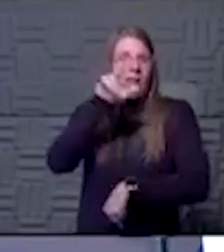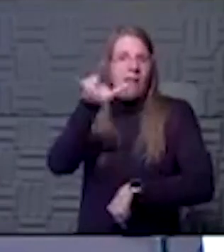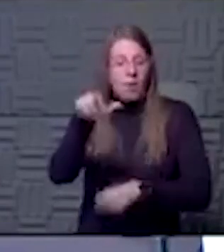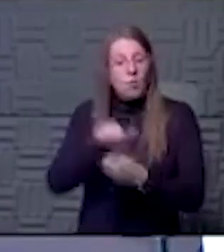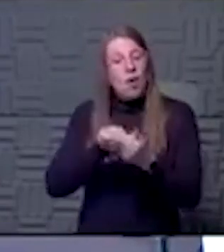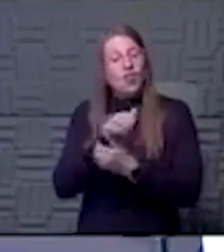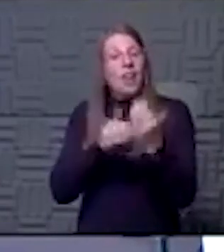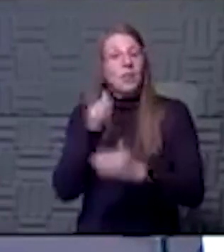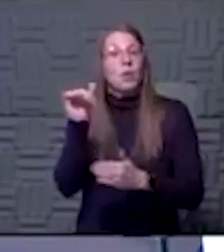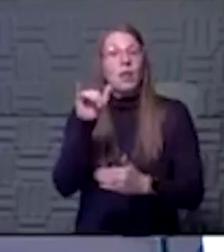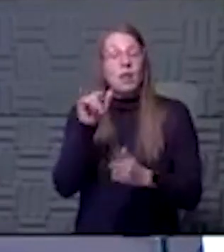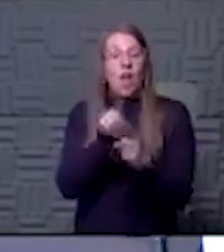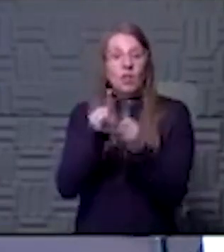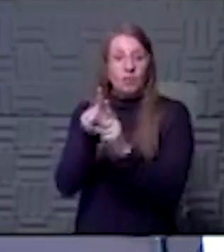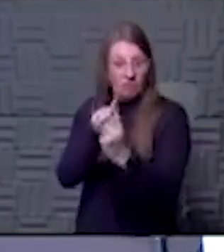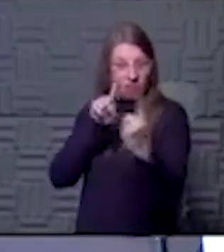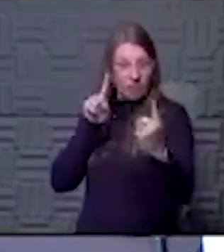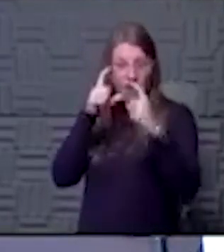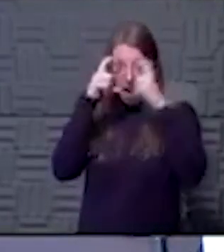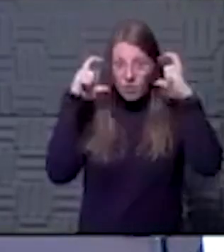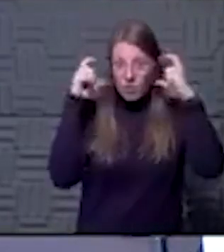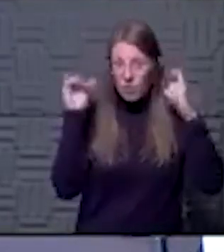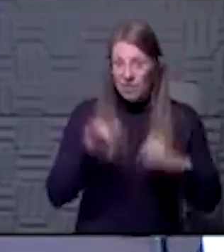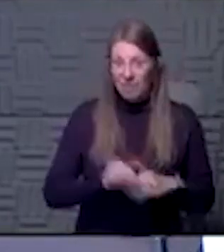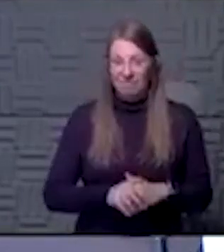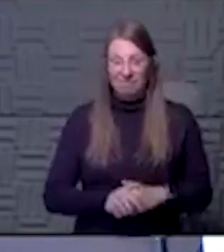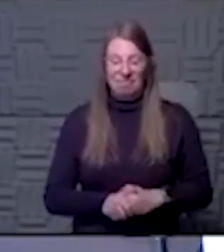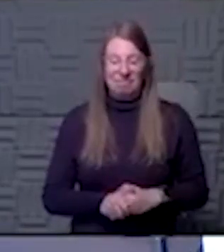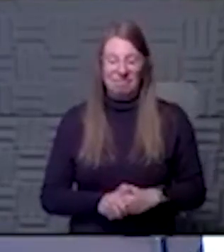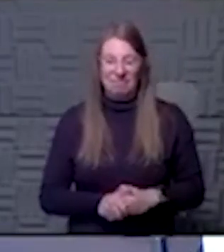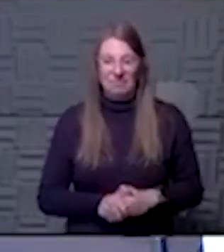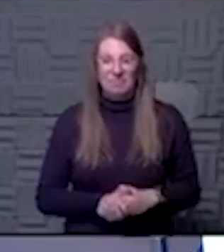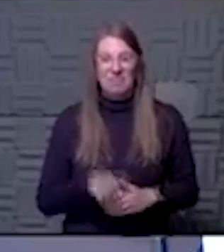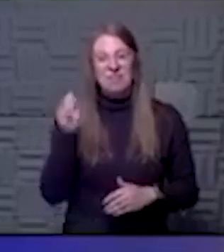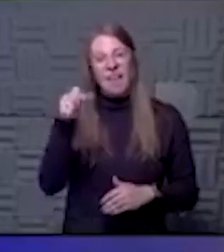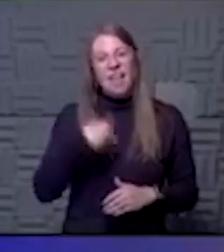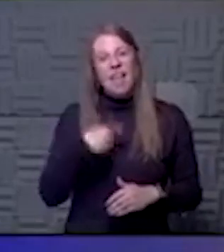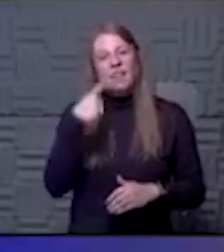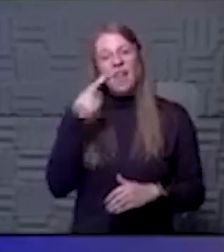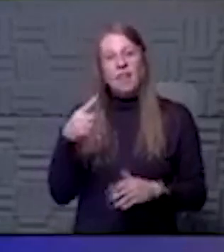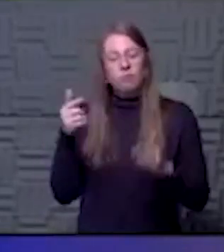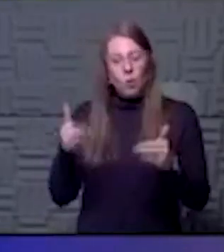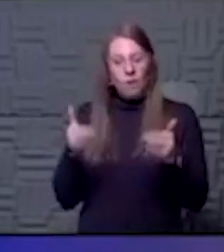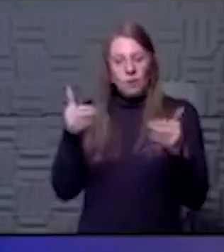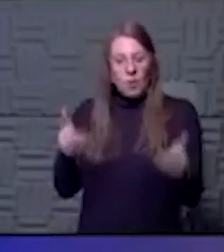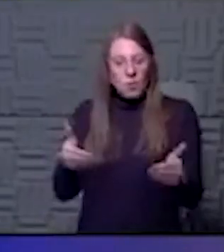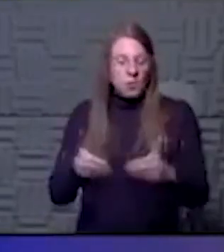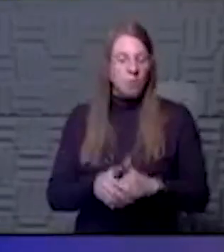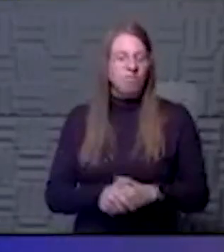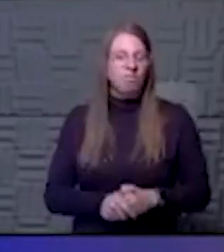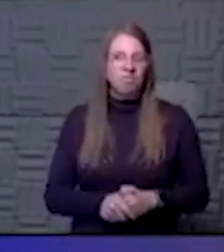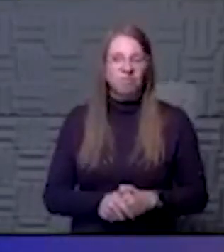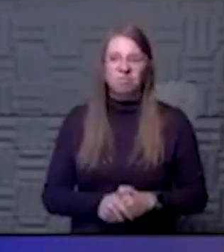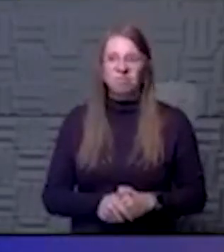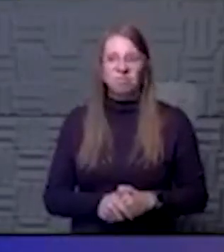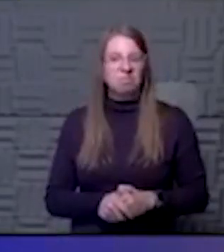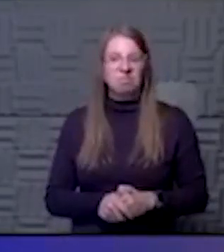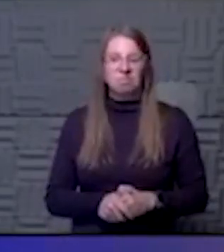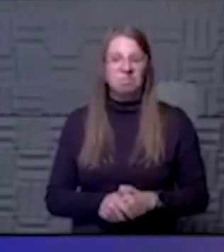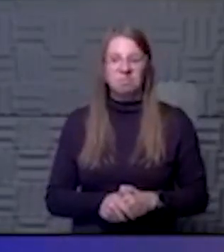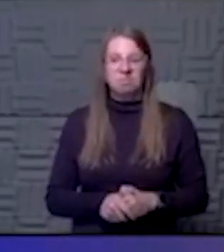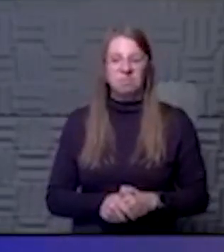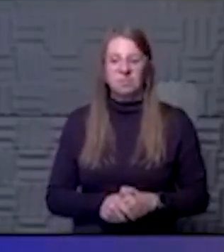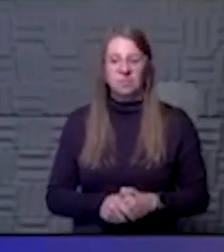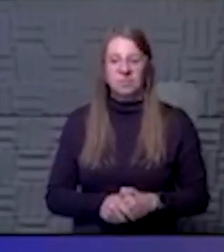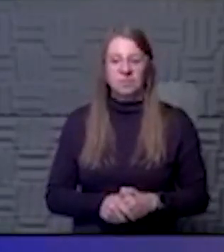washing our hands. And keeping our distance. And goggles. I think that, moving forward, nobody cared